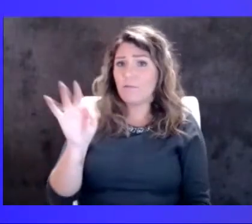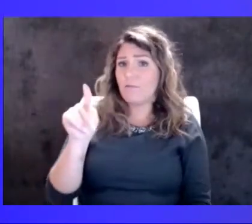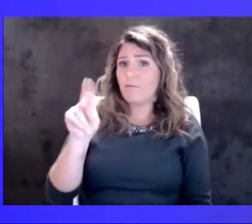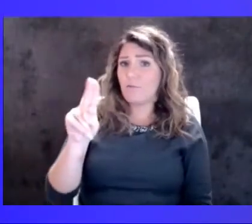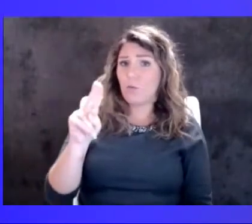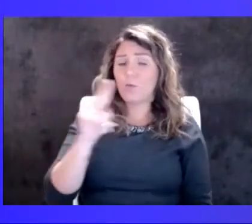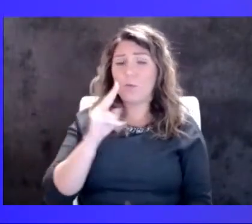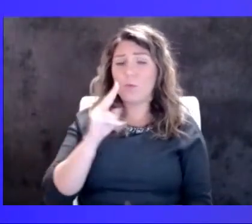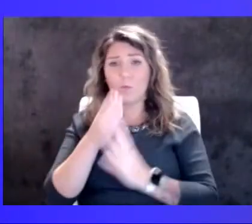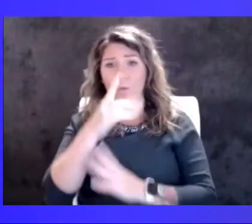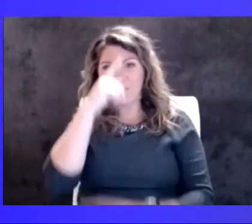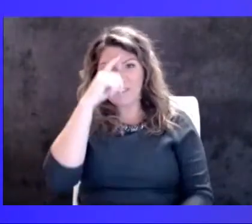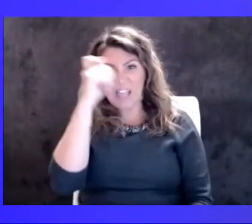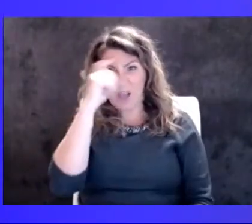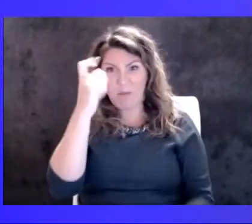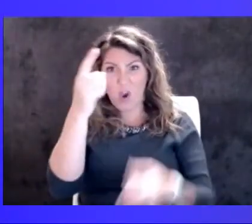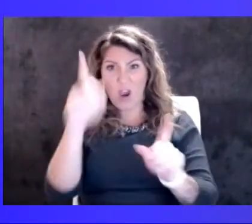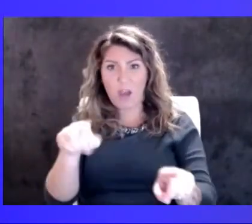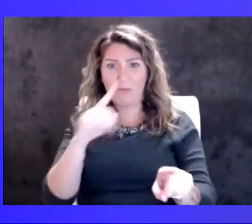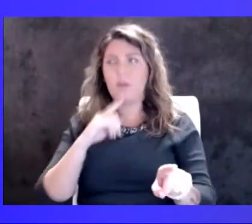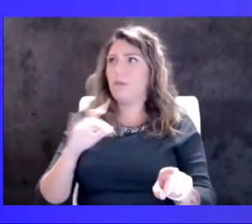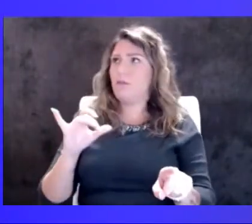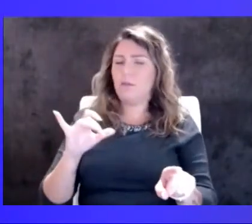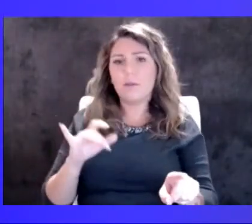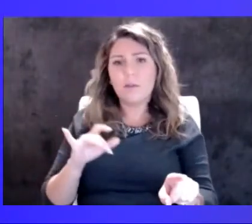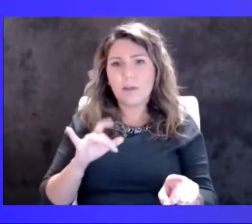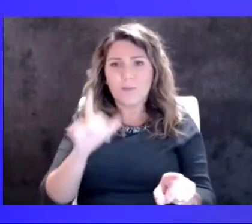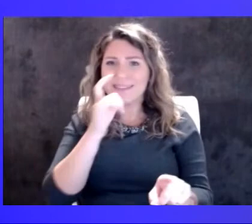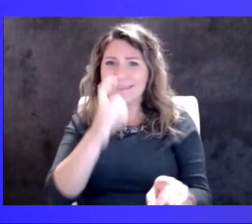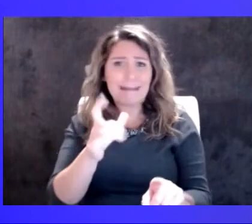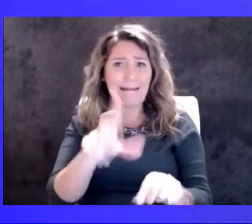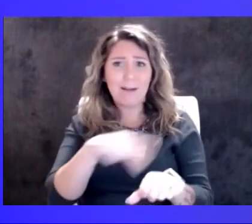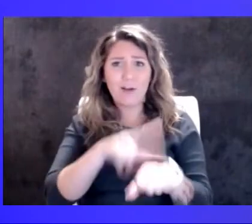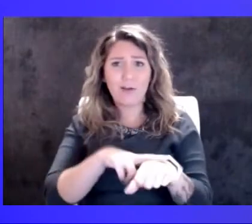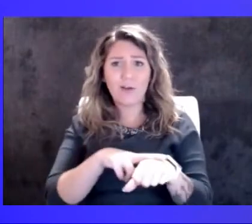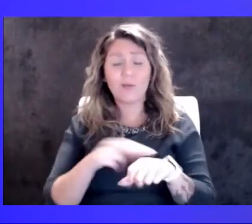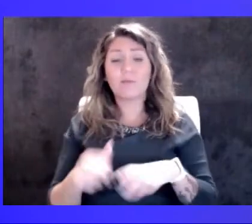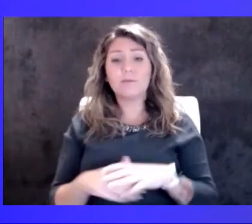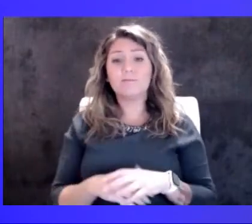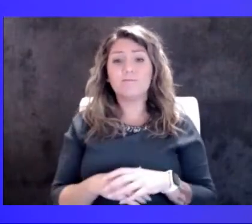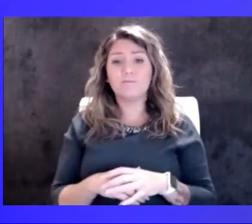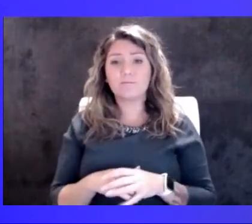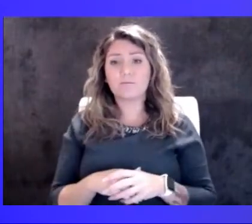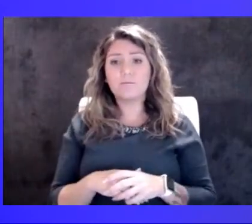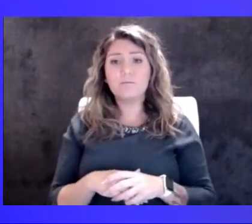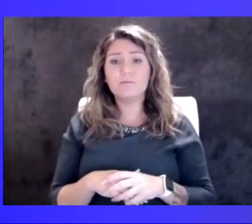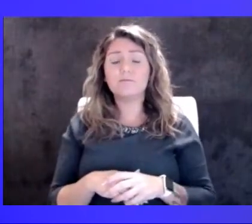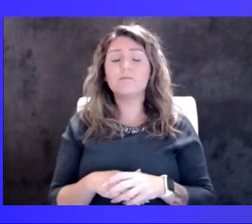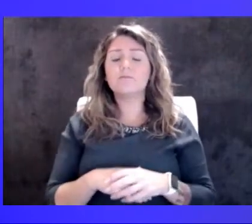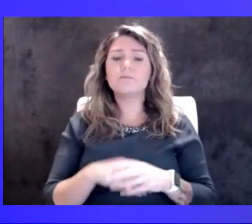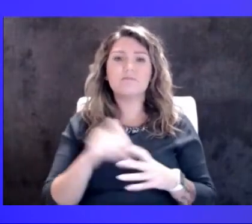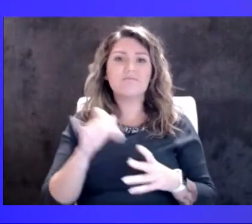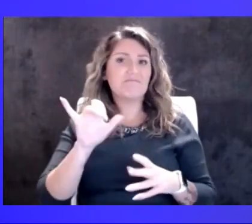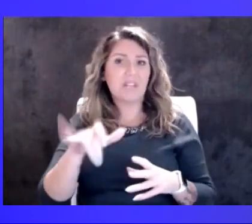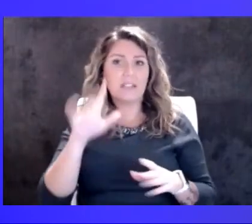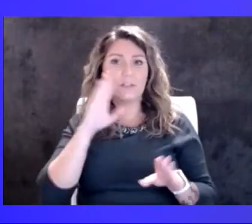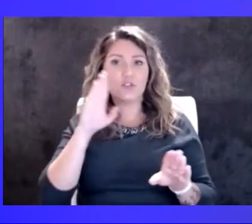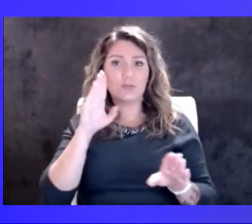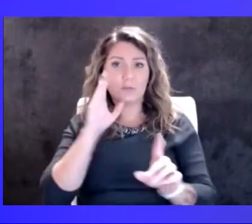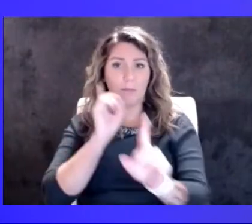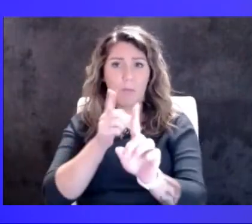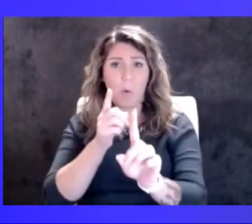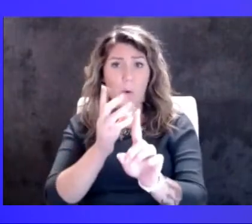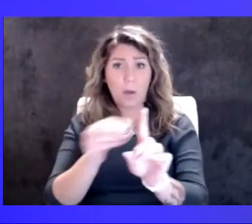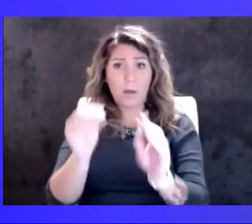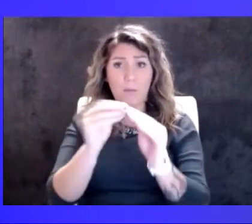the summer, which is very unusual. And so I think that just speaks to the even more importance for